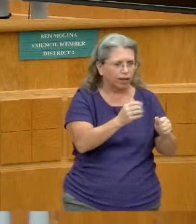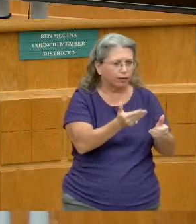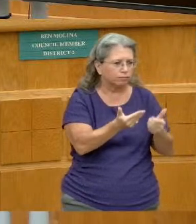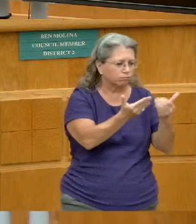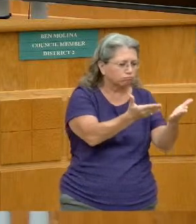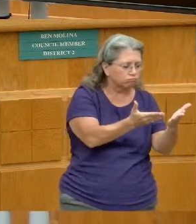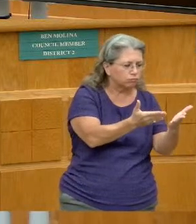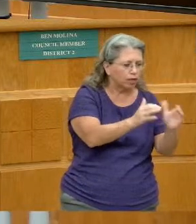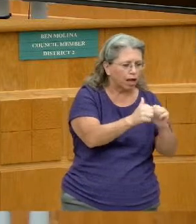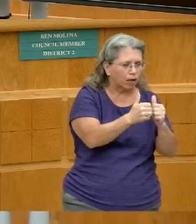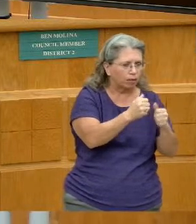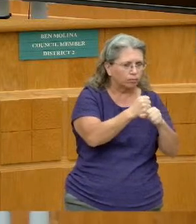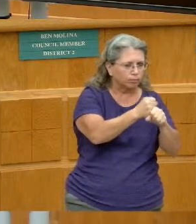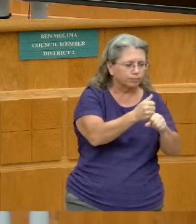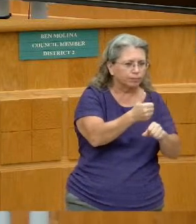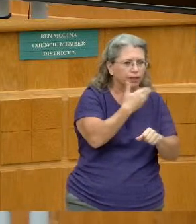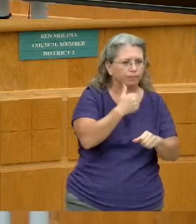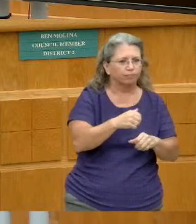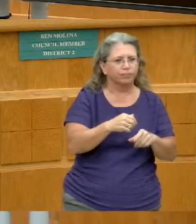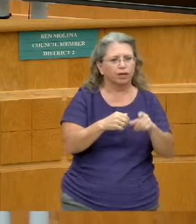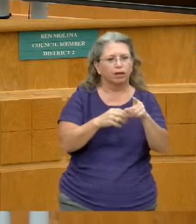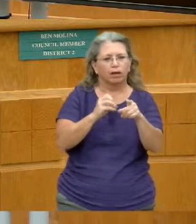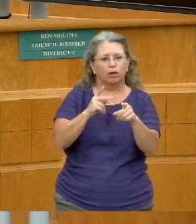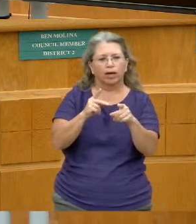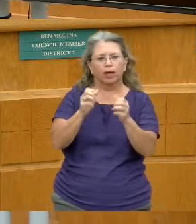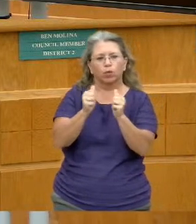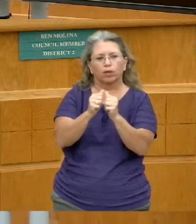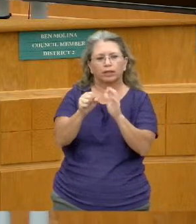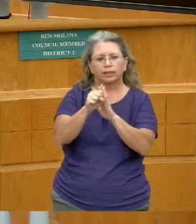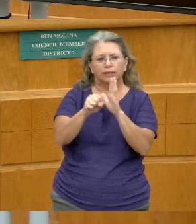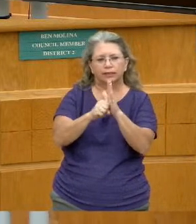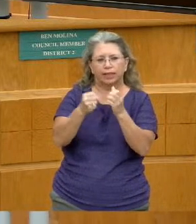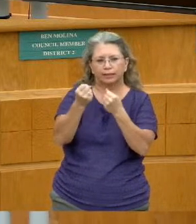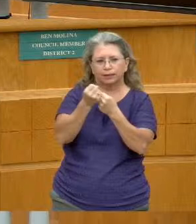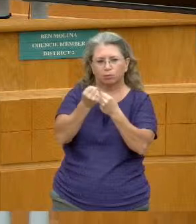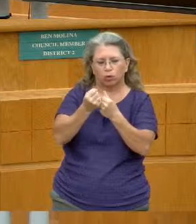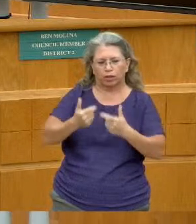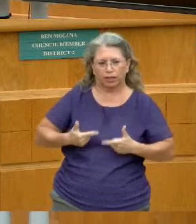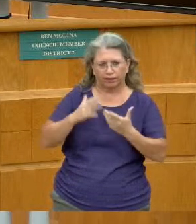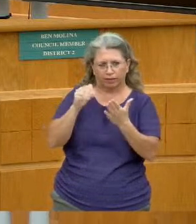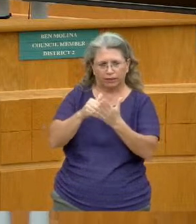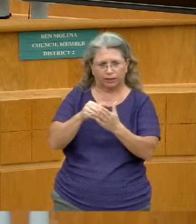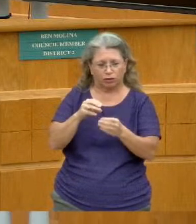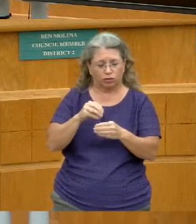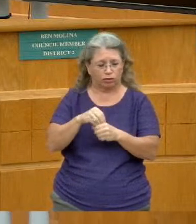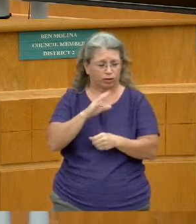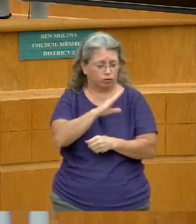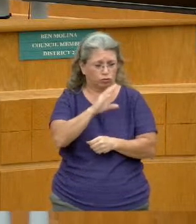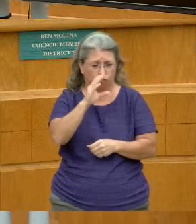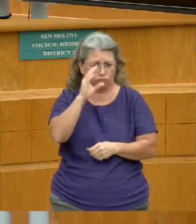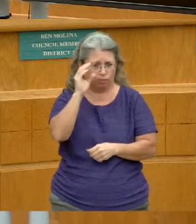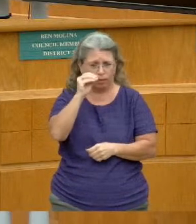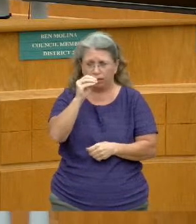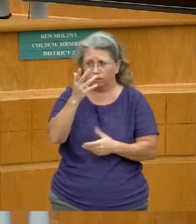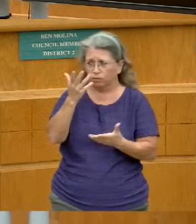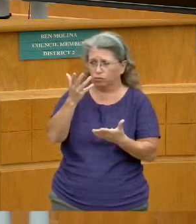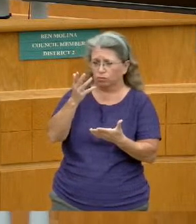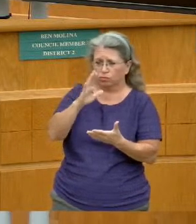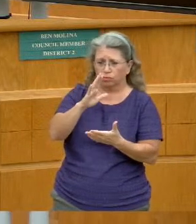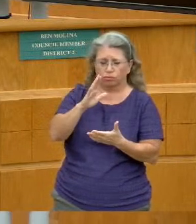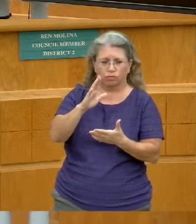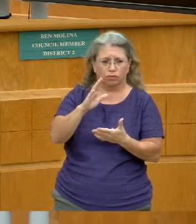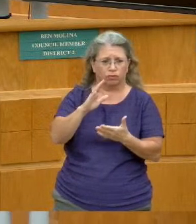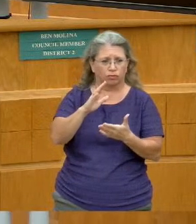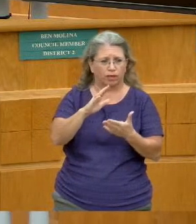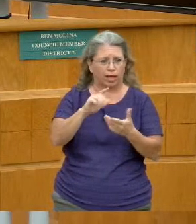And I guess moving forward with the state-supported living center, in your opinion, I guess just from community leaders in general, what does this